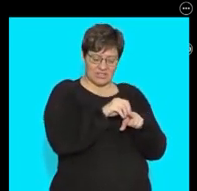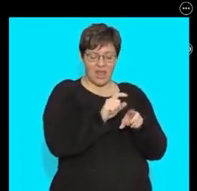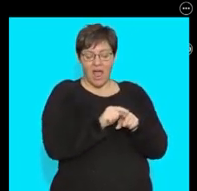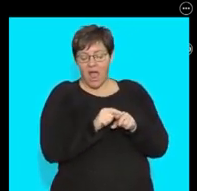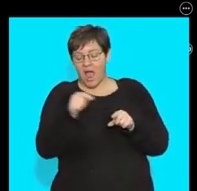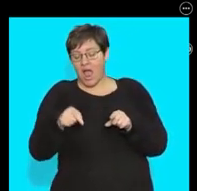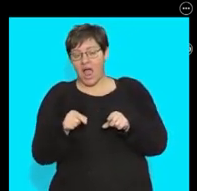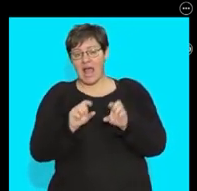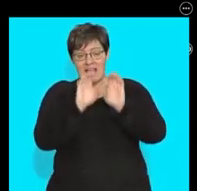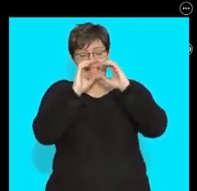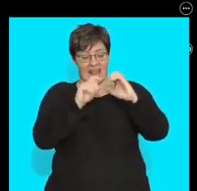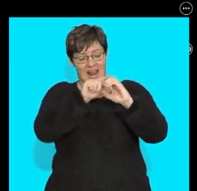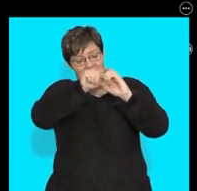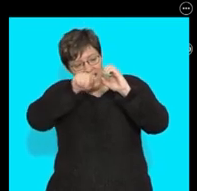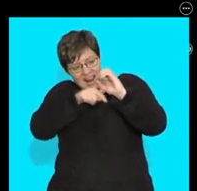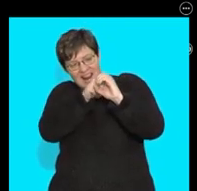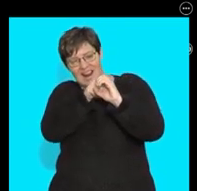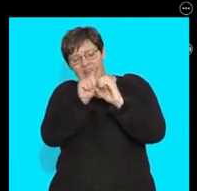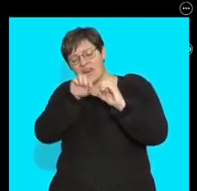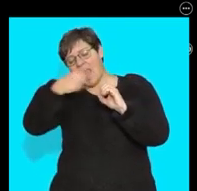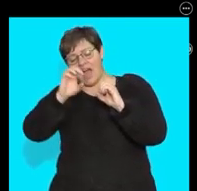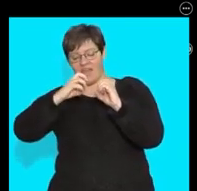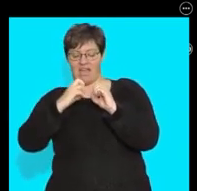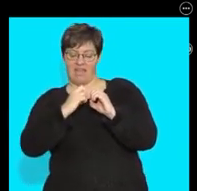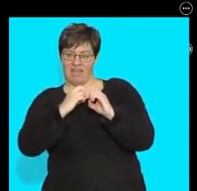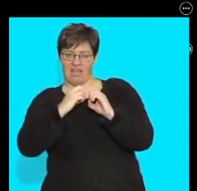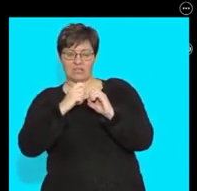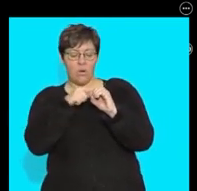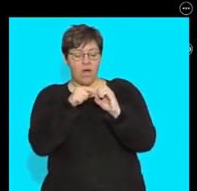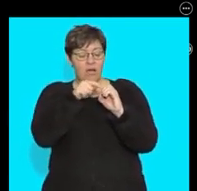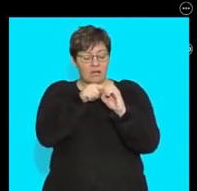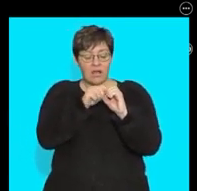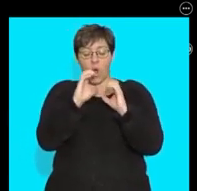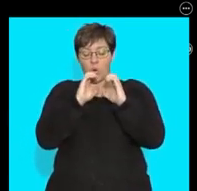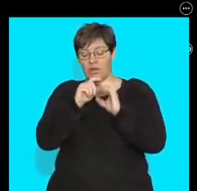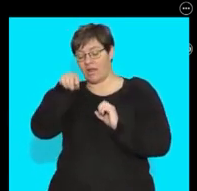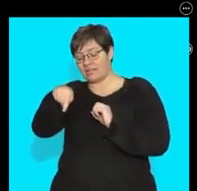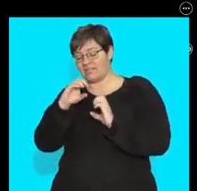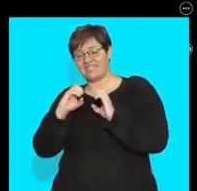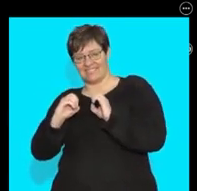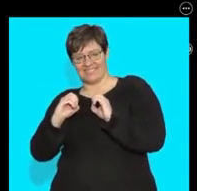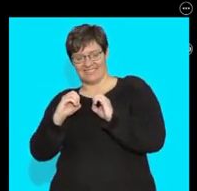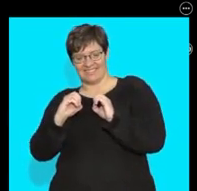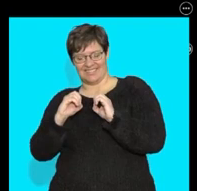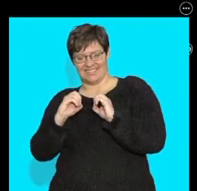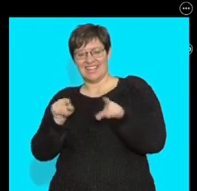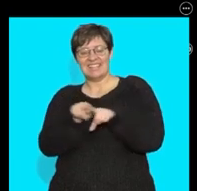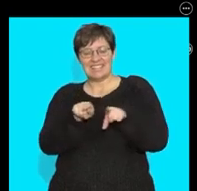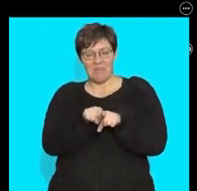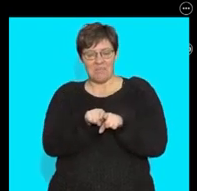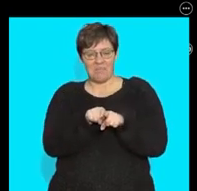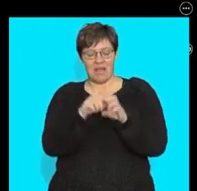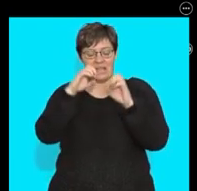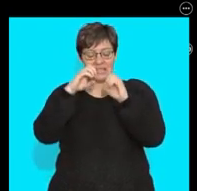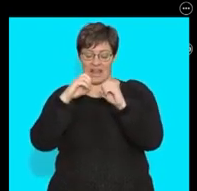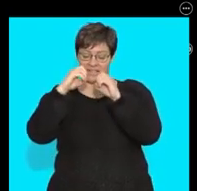cell over here. So we have this communication between cells. We can also transport